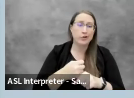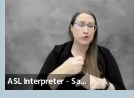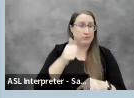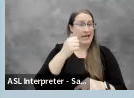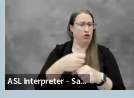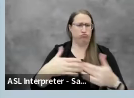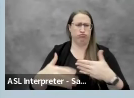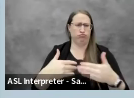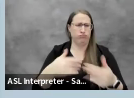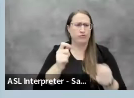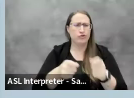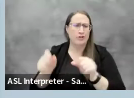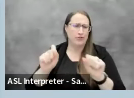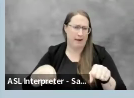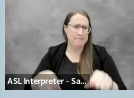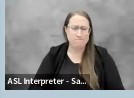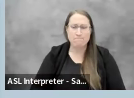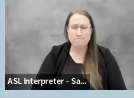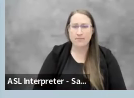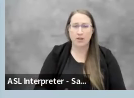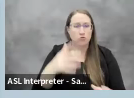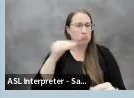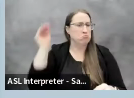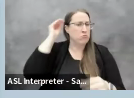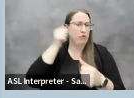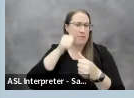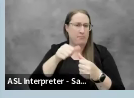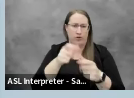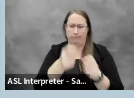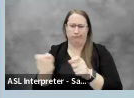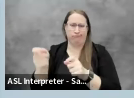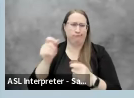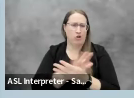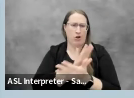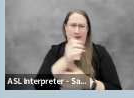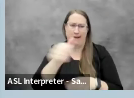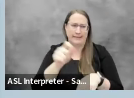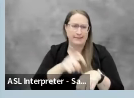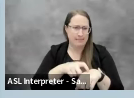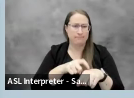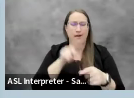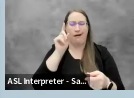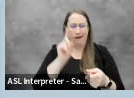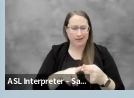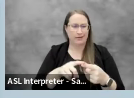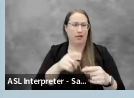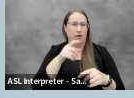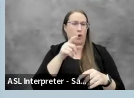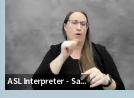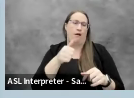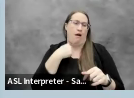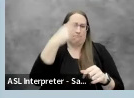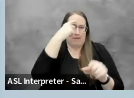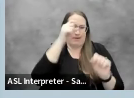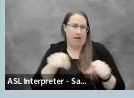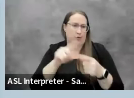do amended documents. So keep that in mind. You can amend your documents until you no longer have capacity. And